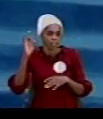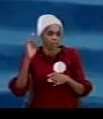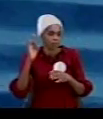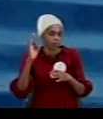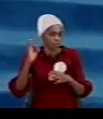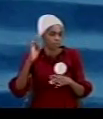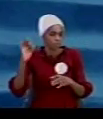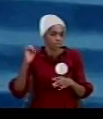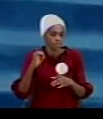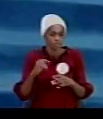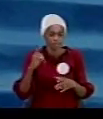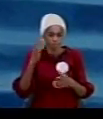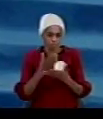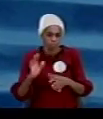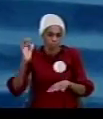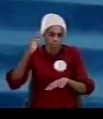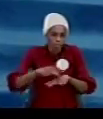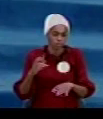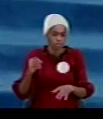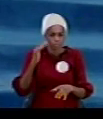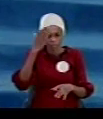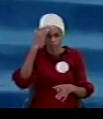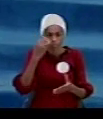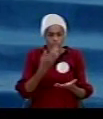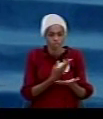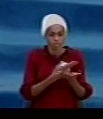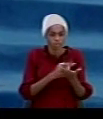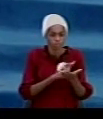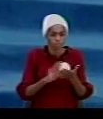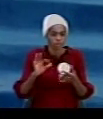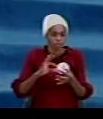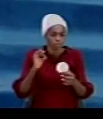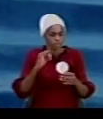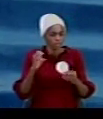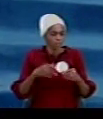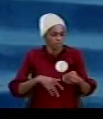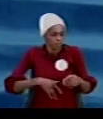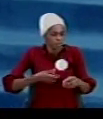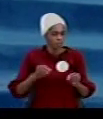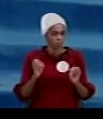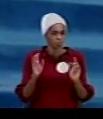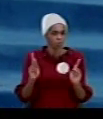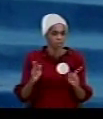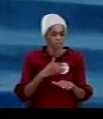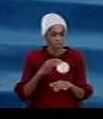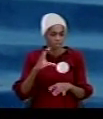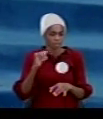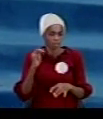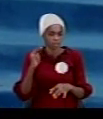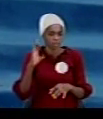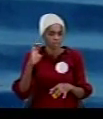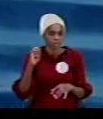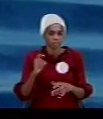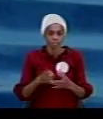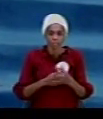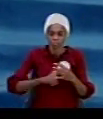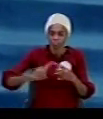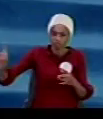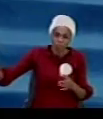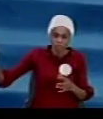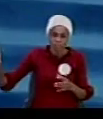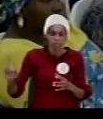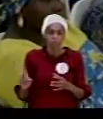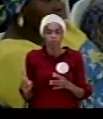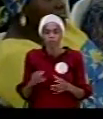I know that it is the Spirit of God. I felt okay, and the cancer went away.